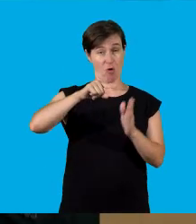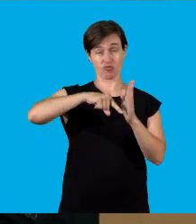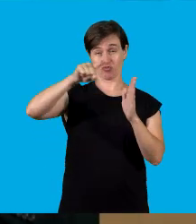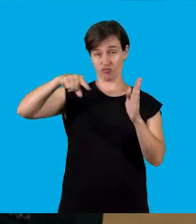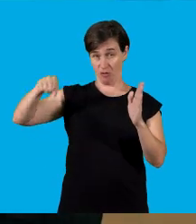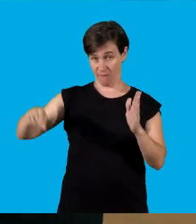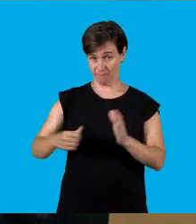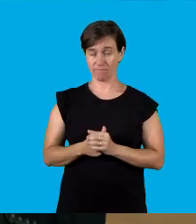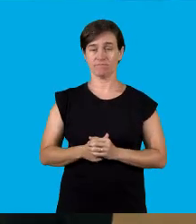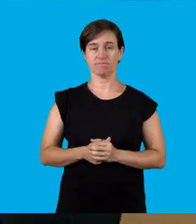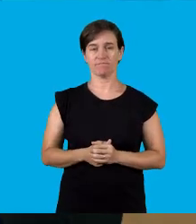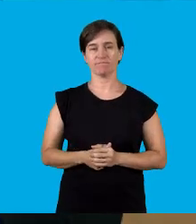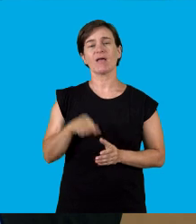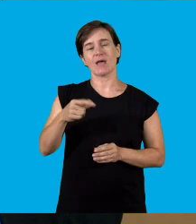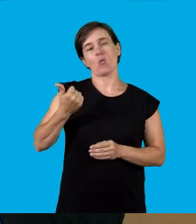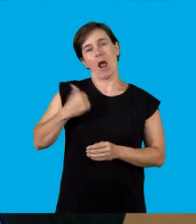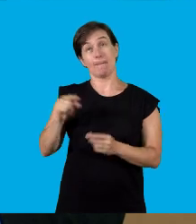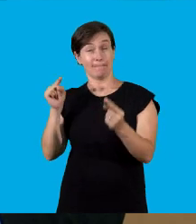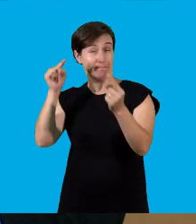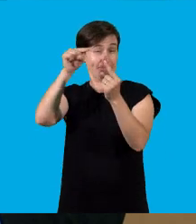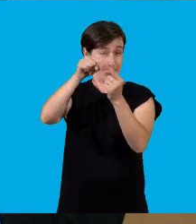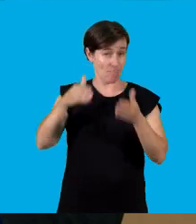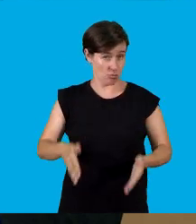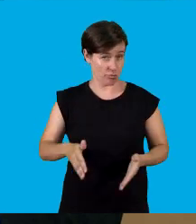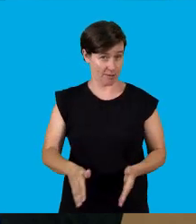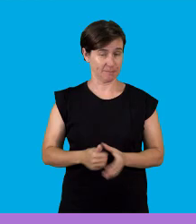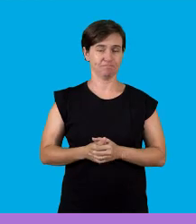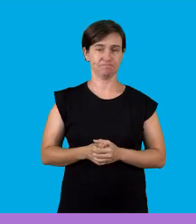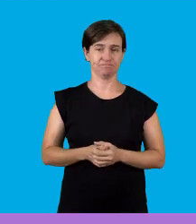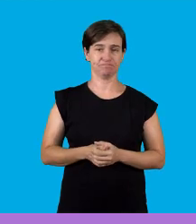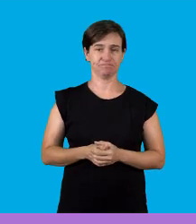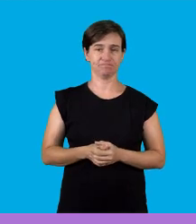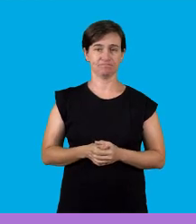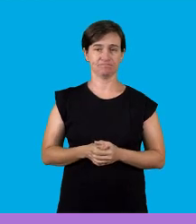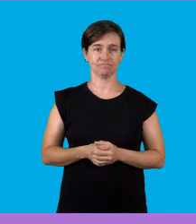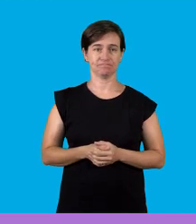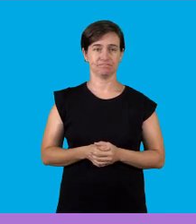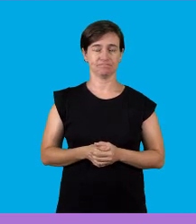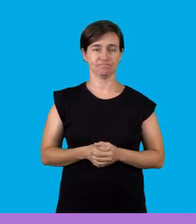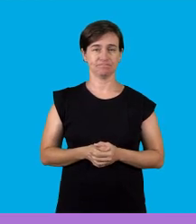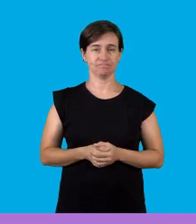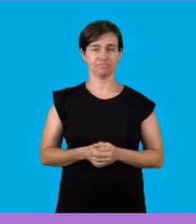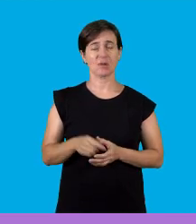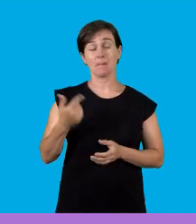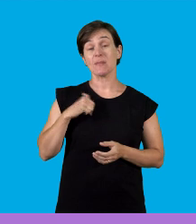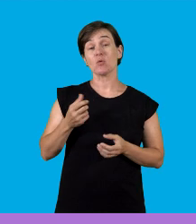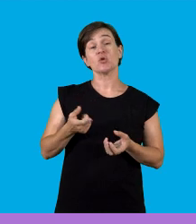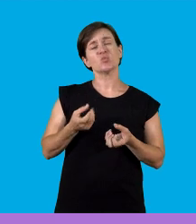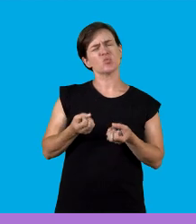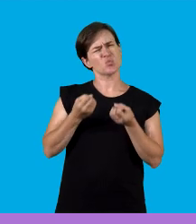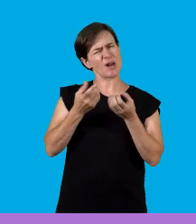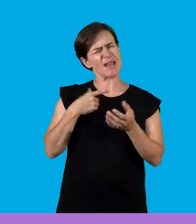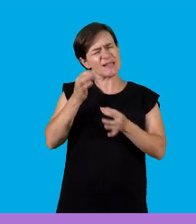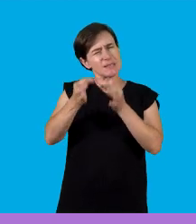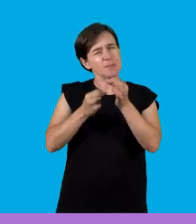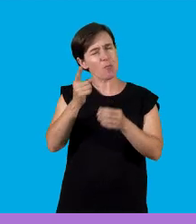So that, all in all, is our lesson objectives. Okay, now let me quickly share some interesting